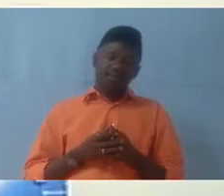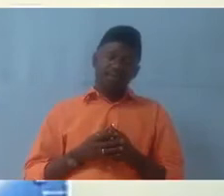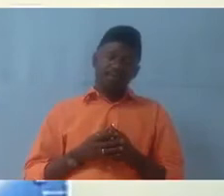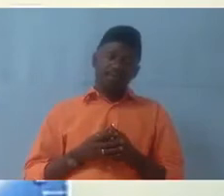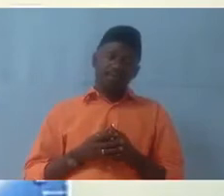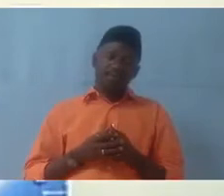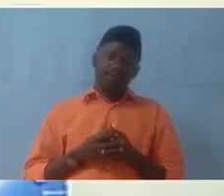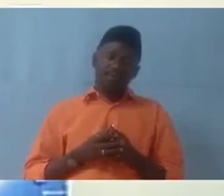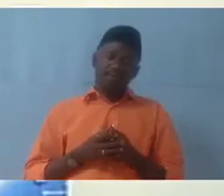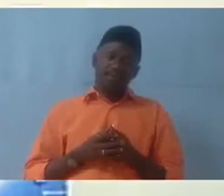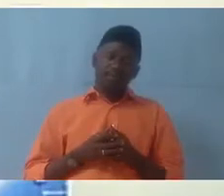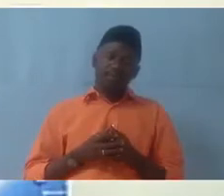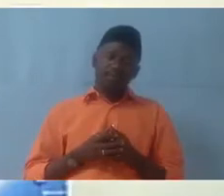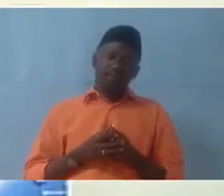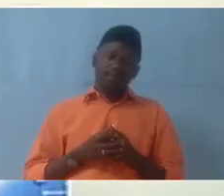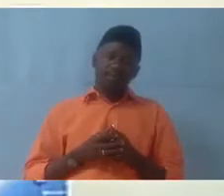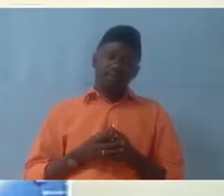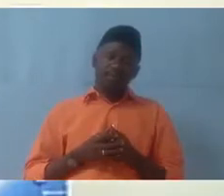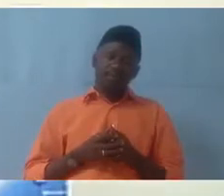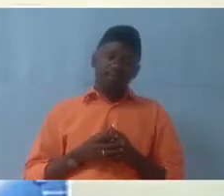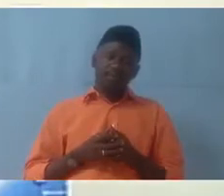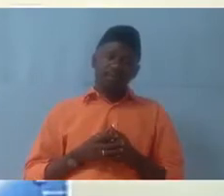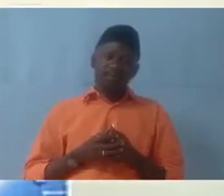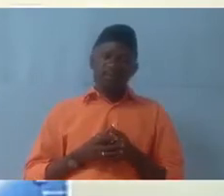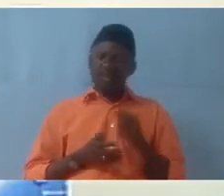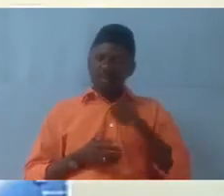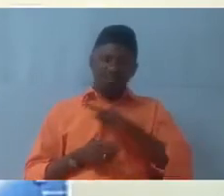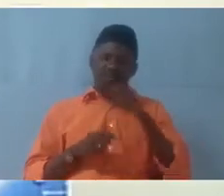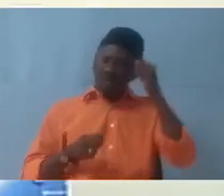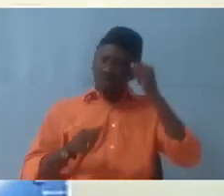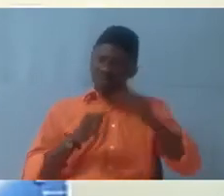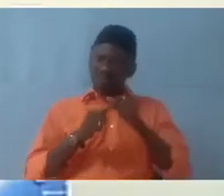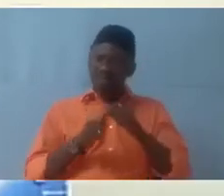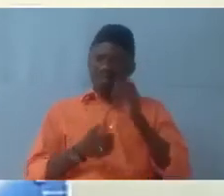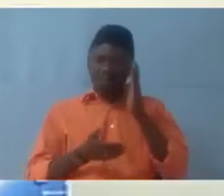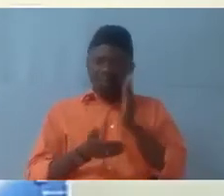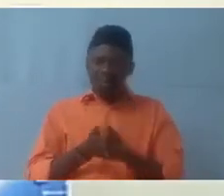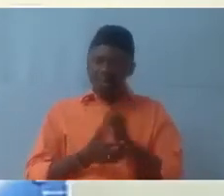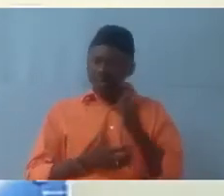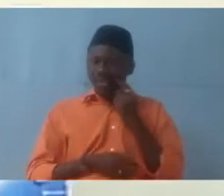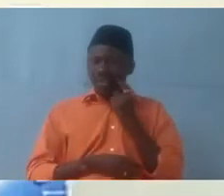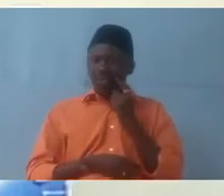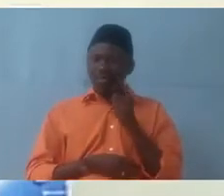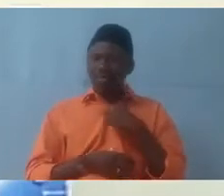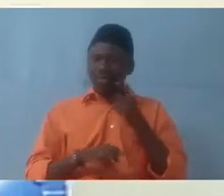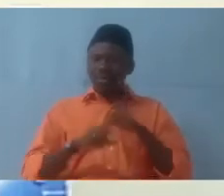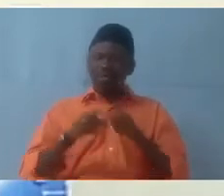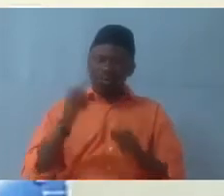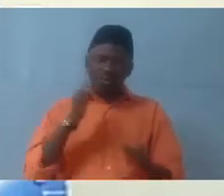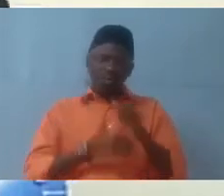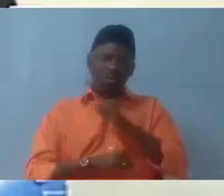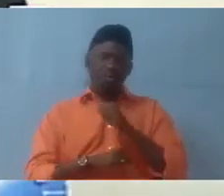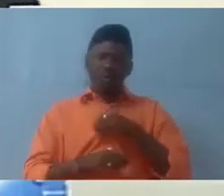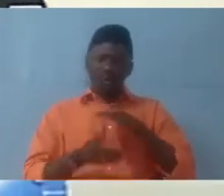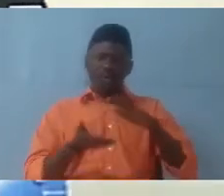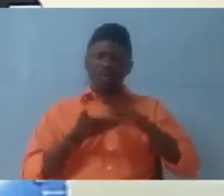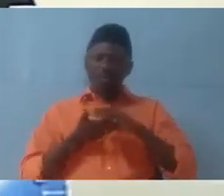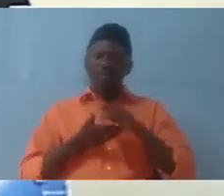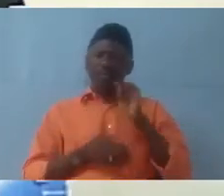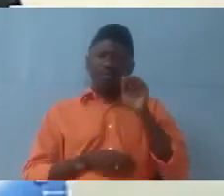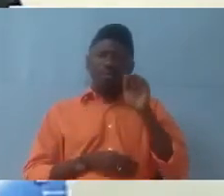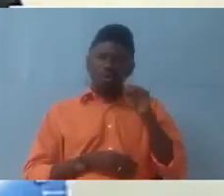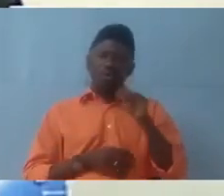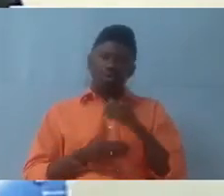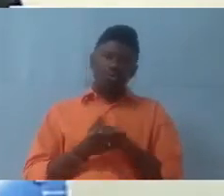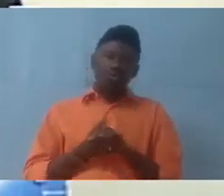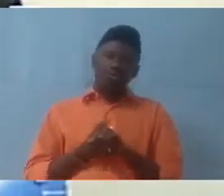rek. Yes, just a week or so, I can't recall the exact date, but then I was coming back home and I received a call. Danaka bi di